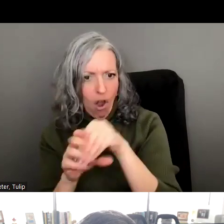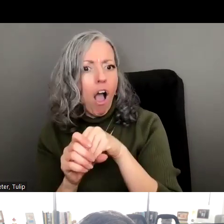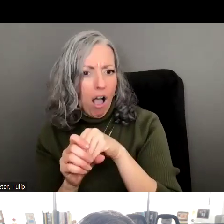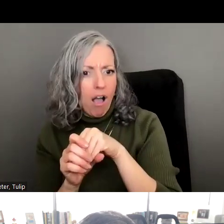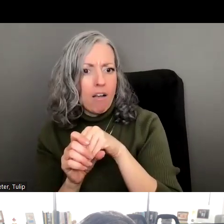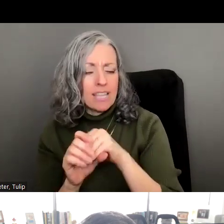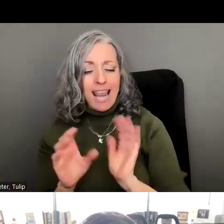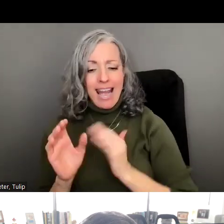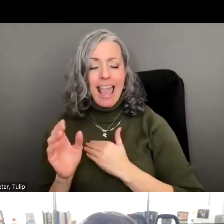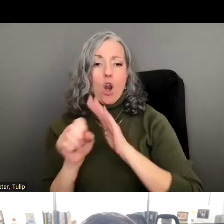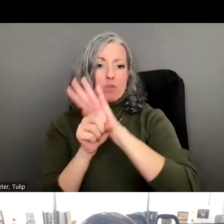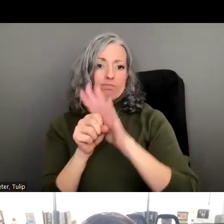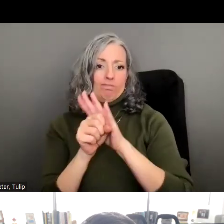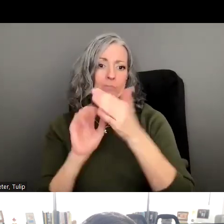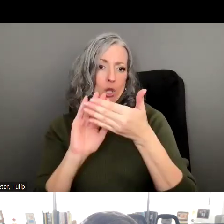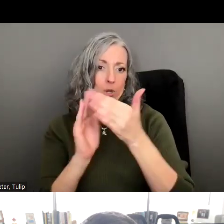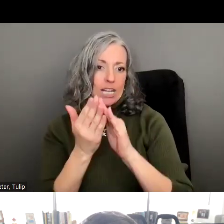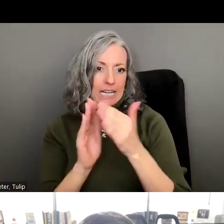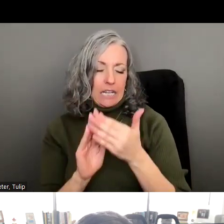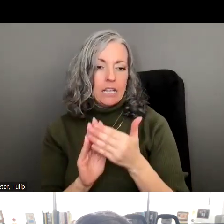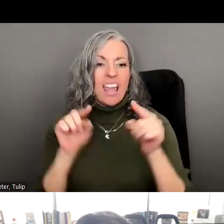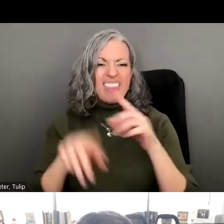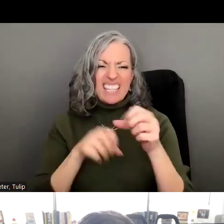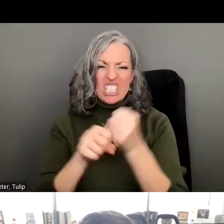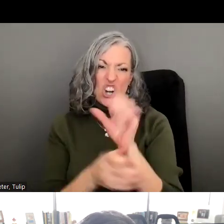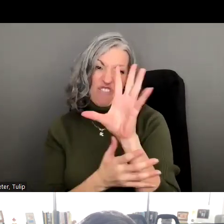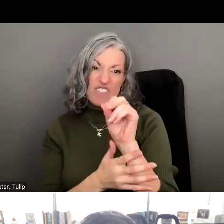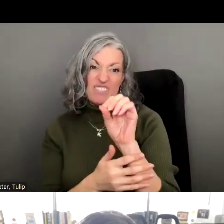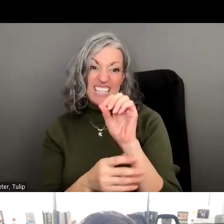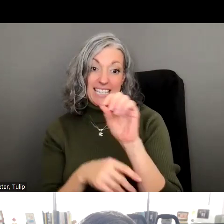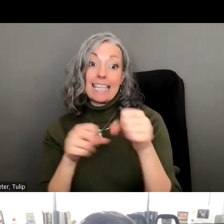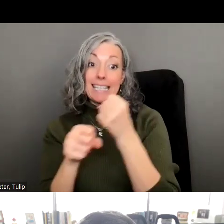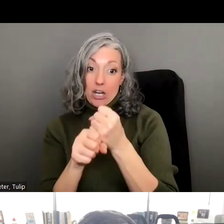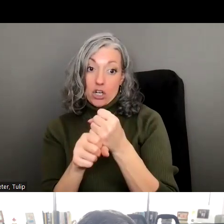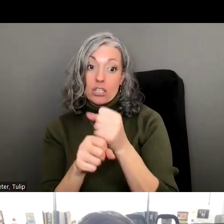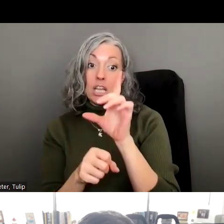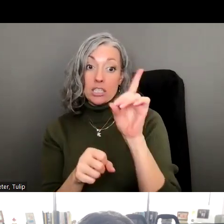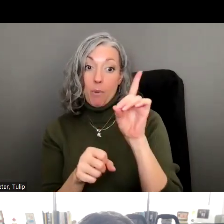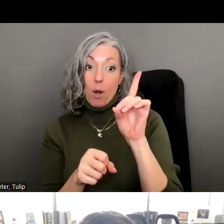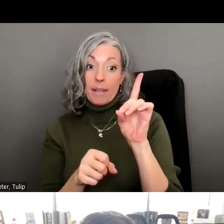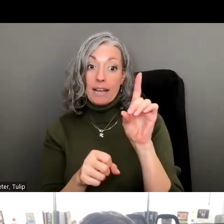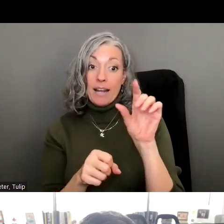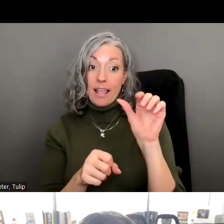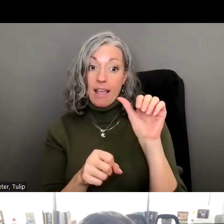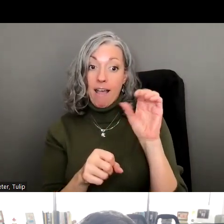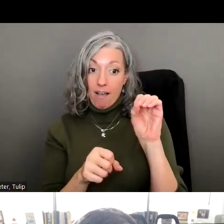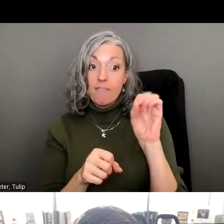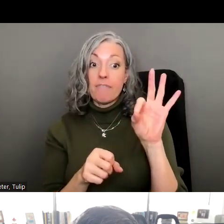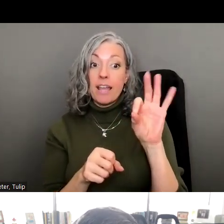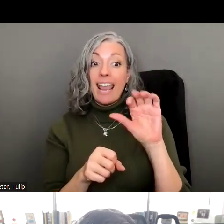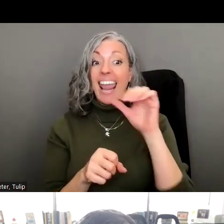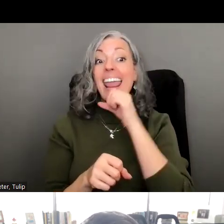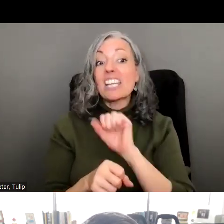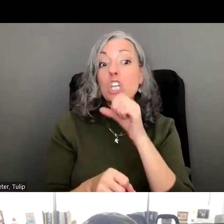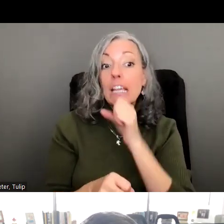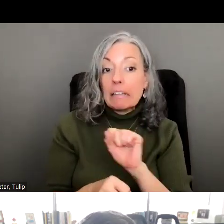our communities. This year marks 50 years of the Department of Aging, and over the course of the next couple of weeks, the Department